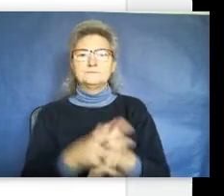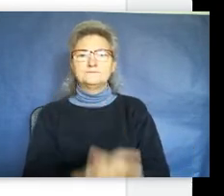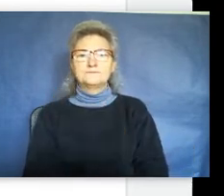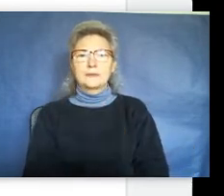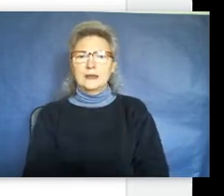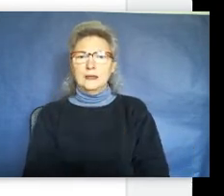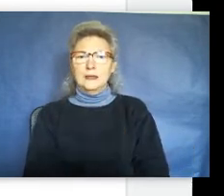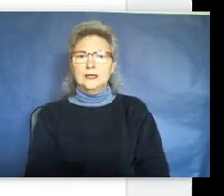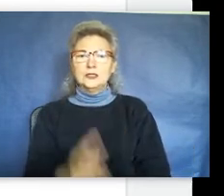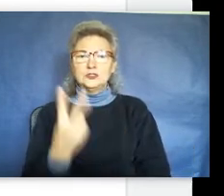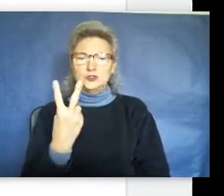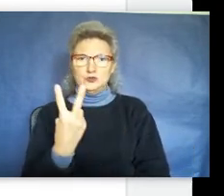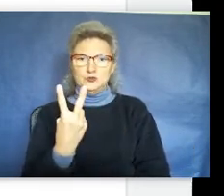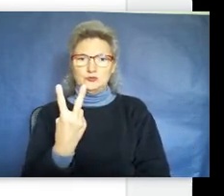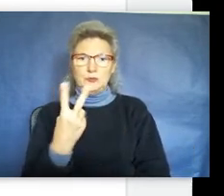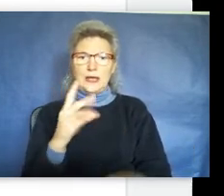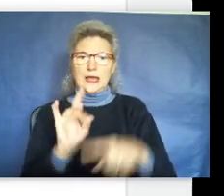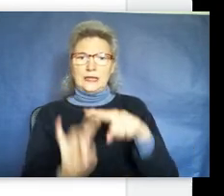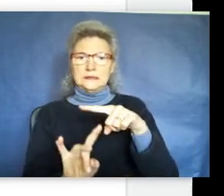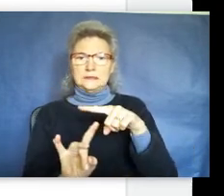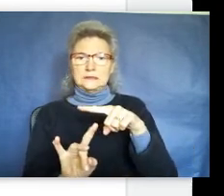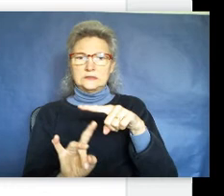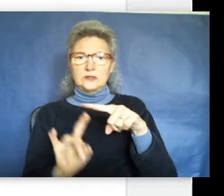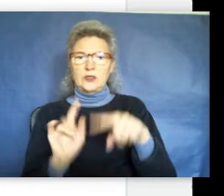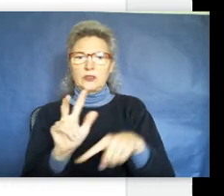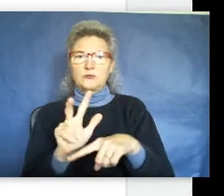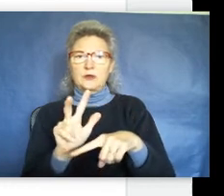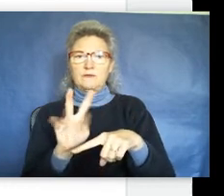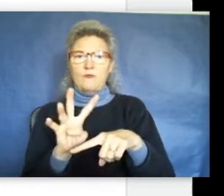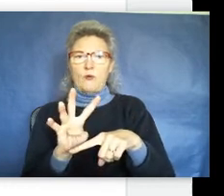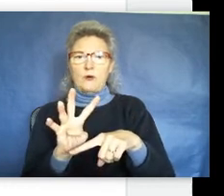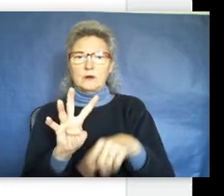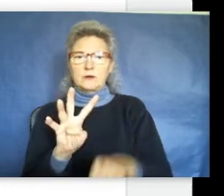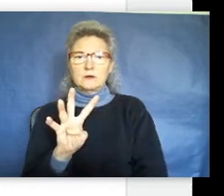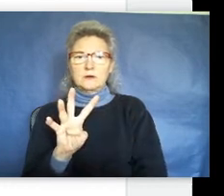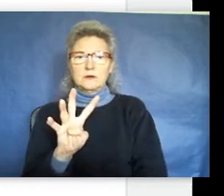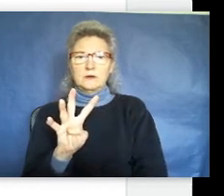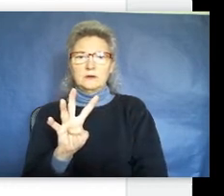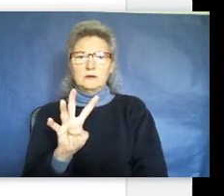there we have 2, 3, 4,